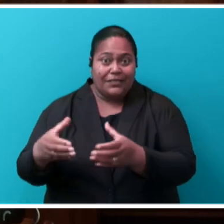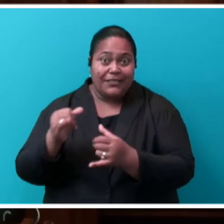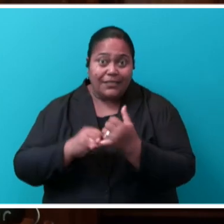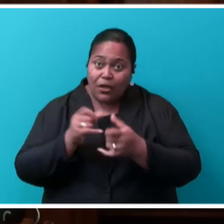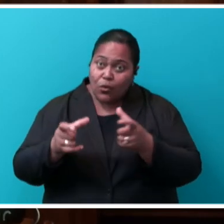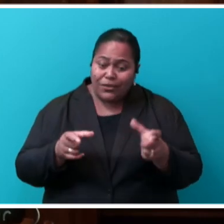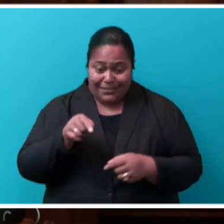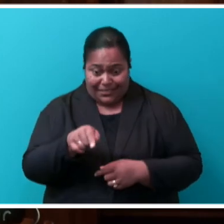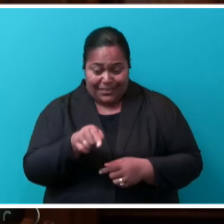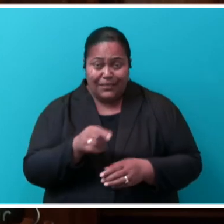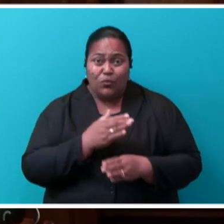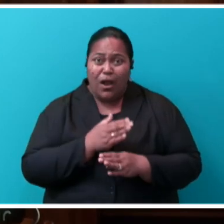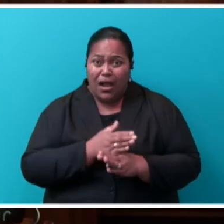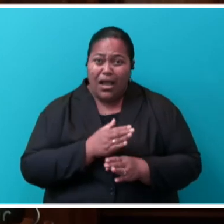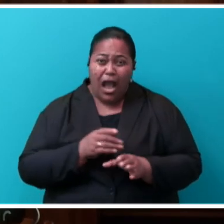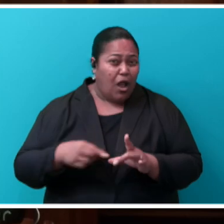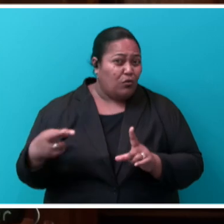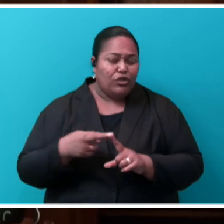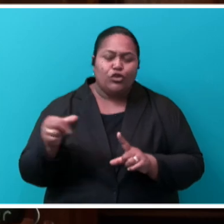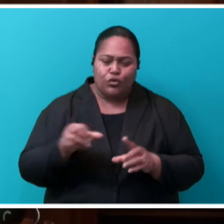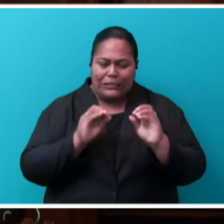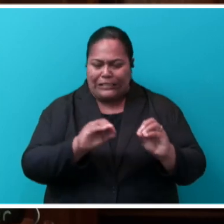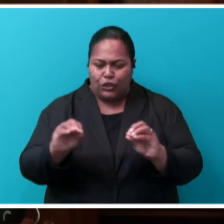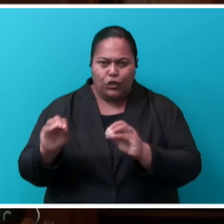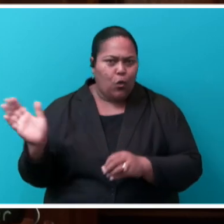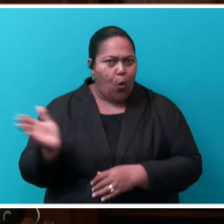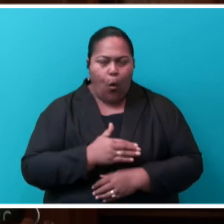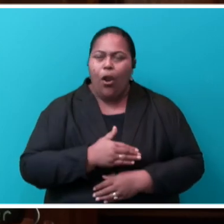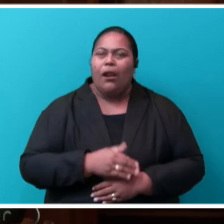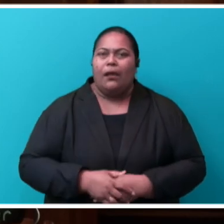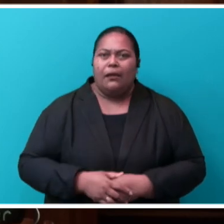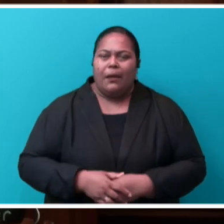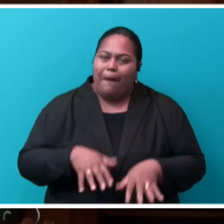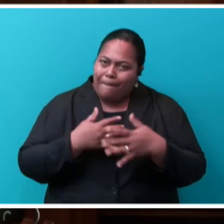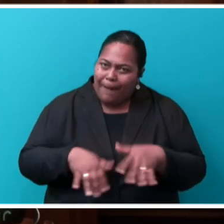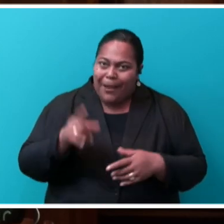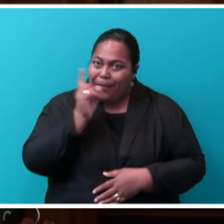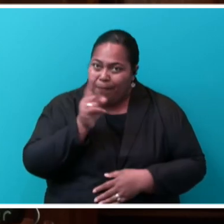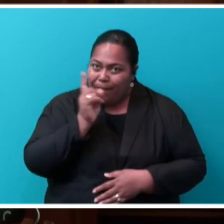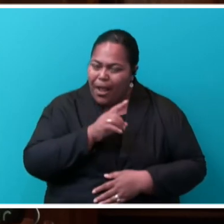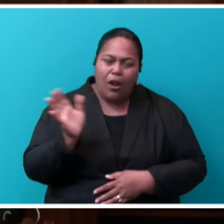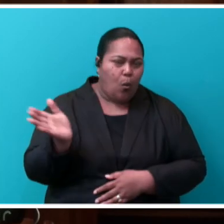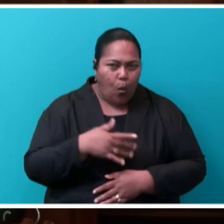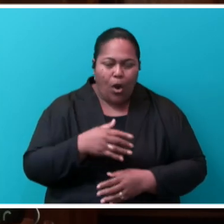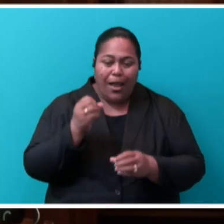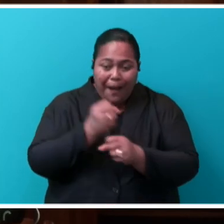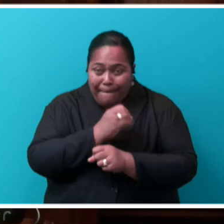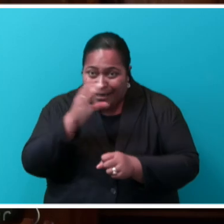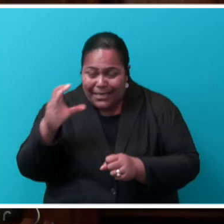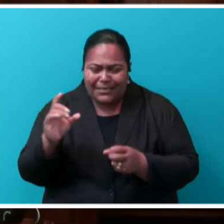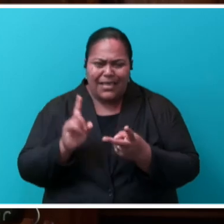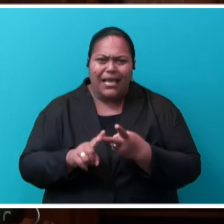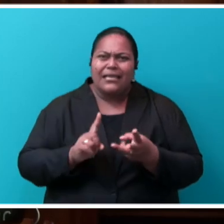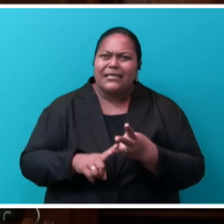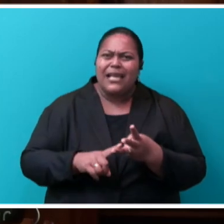to educate the public, the employers, and migrants about immigration laws, workers' rights,